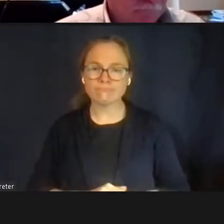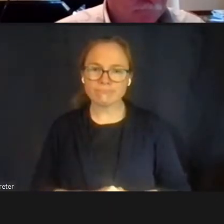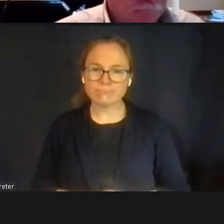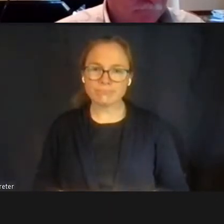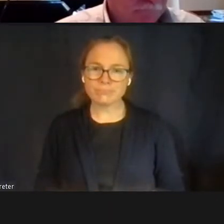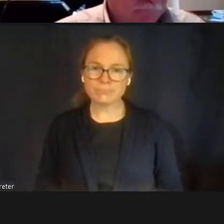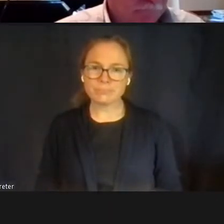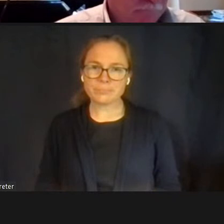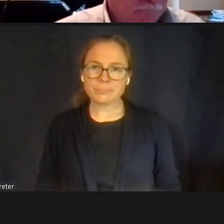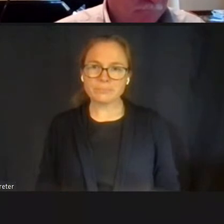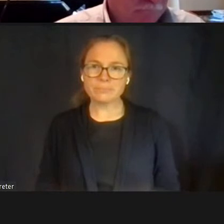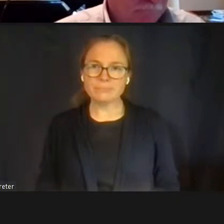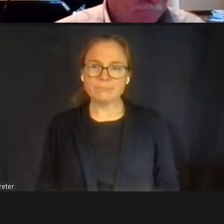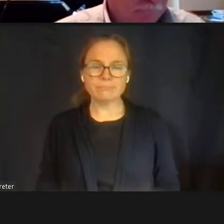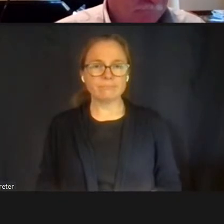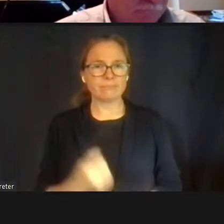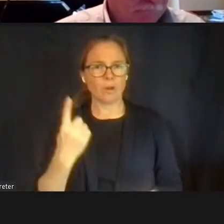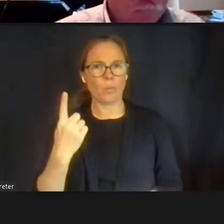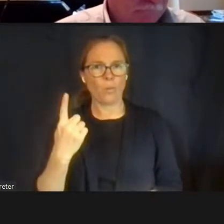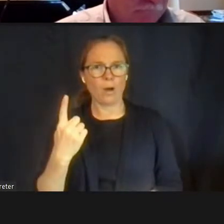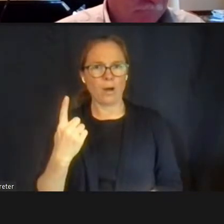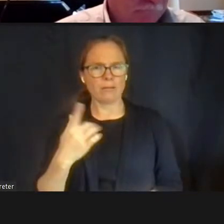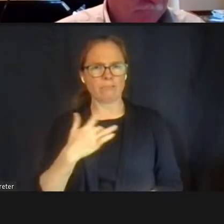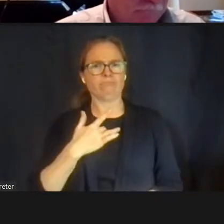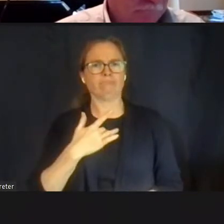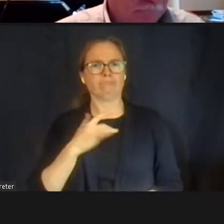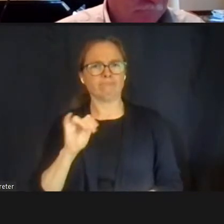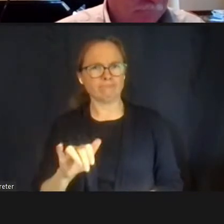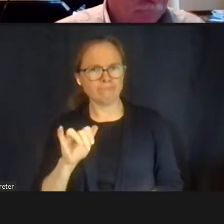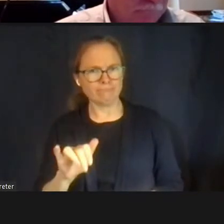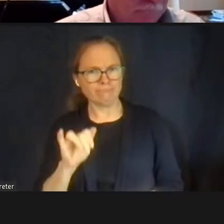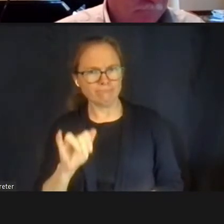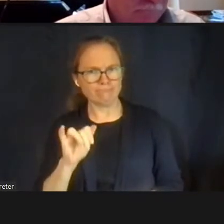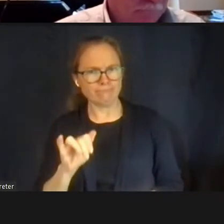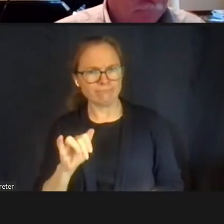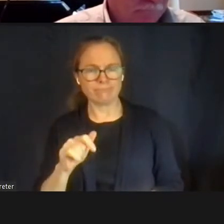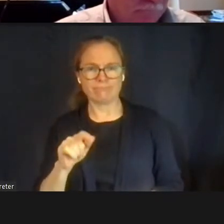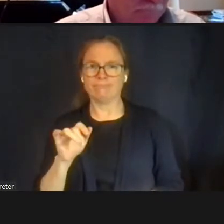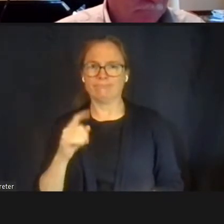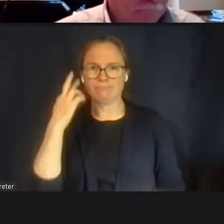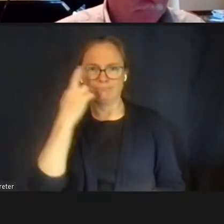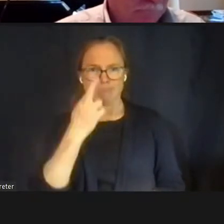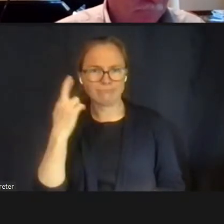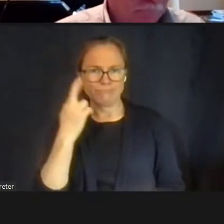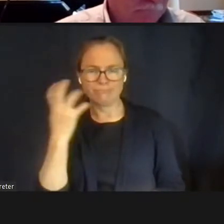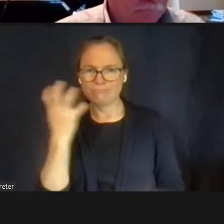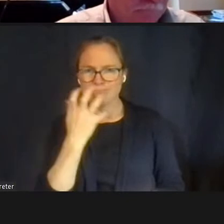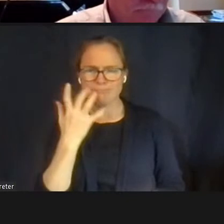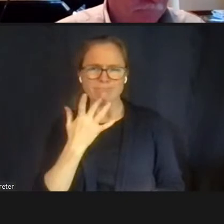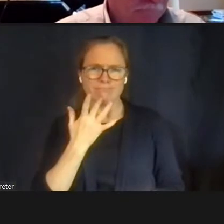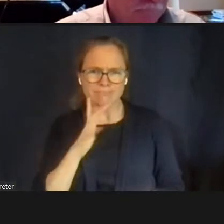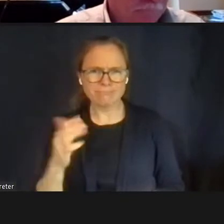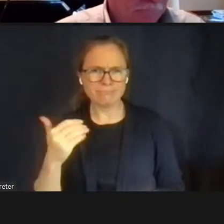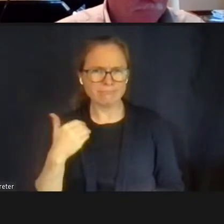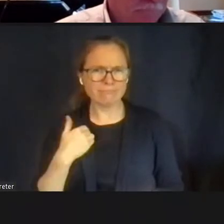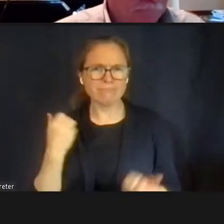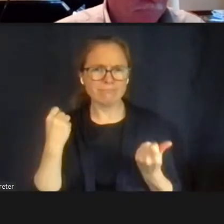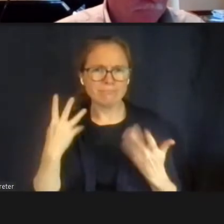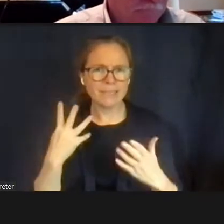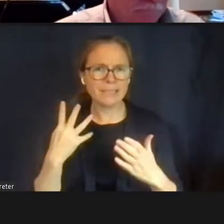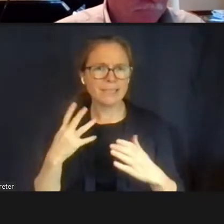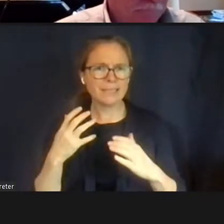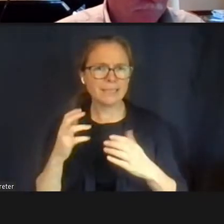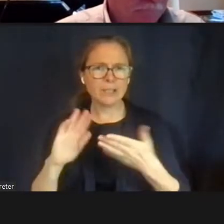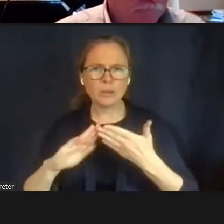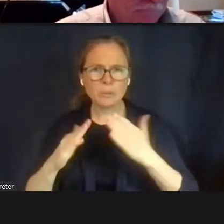the things that really struck me today is how fortunate we were to have so many community partners in